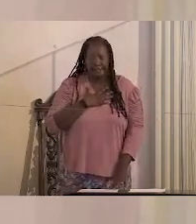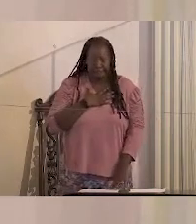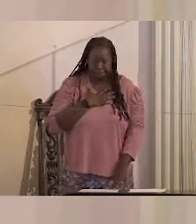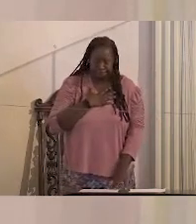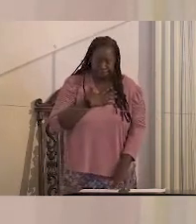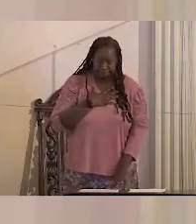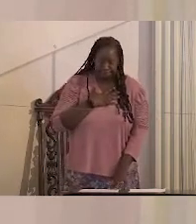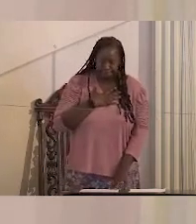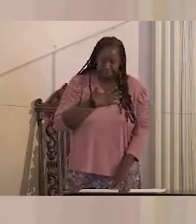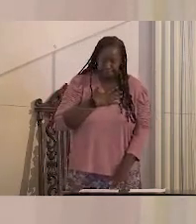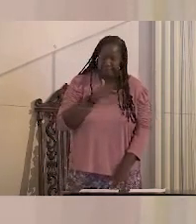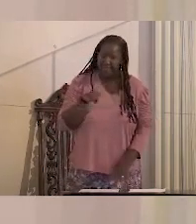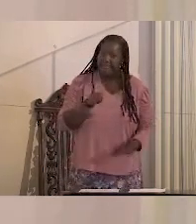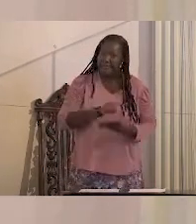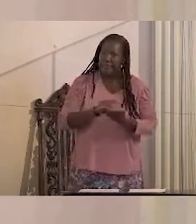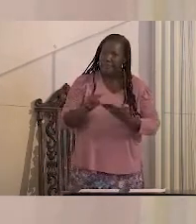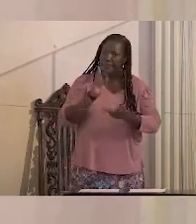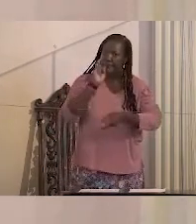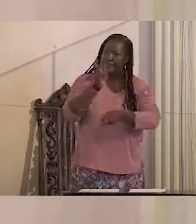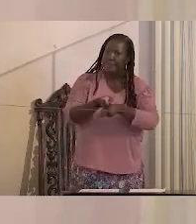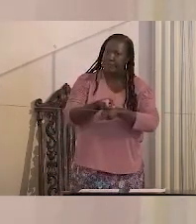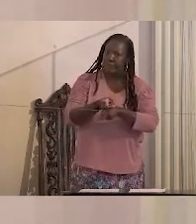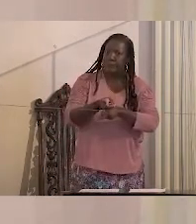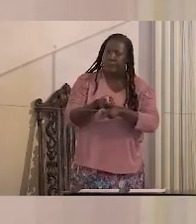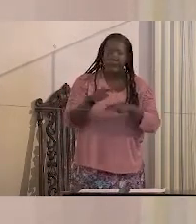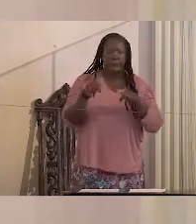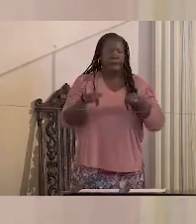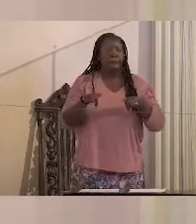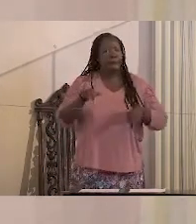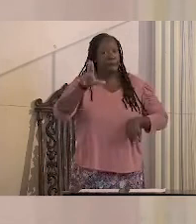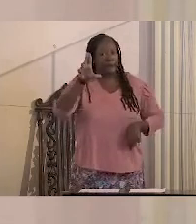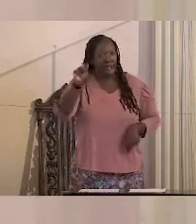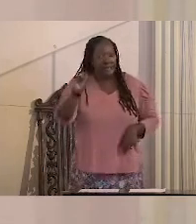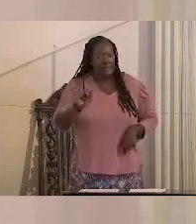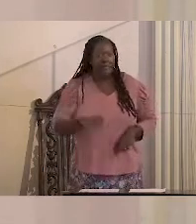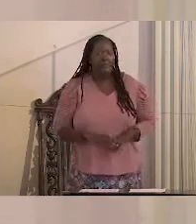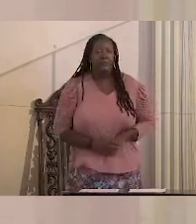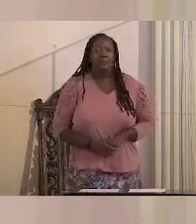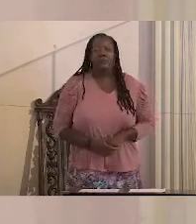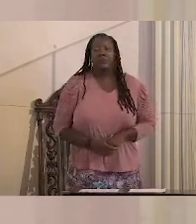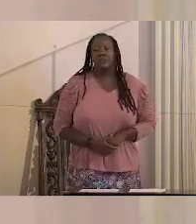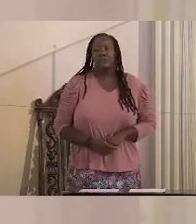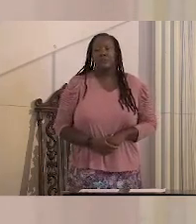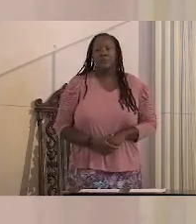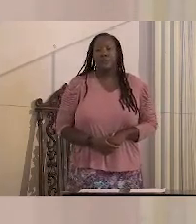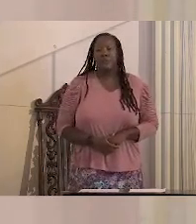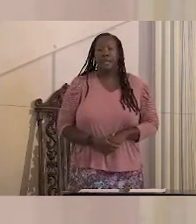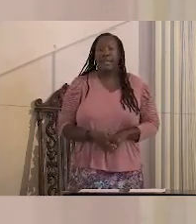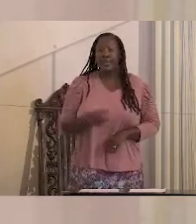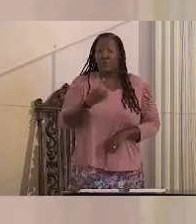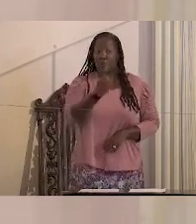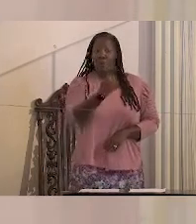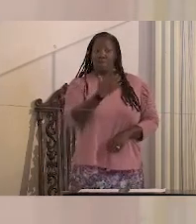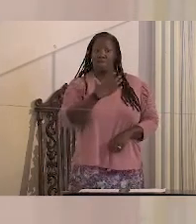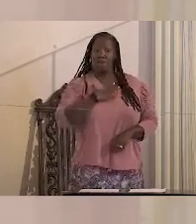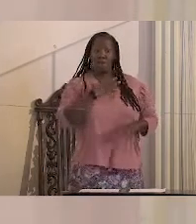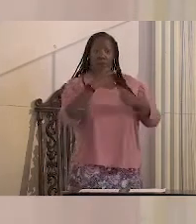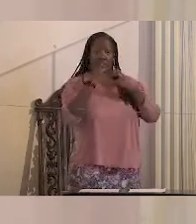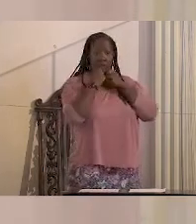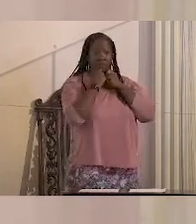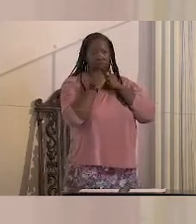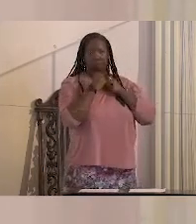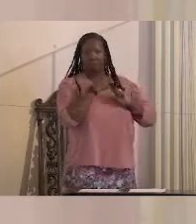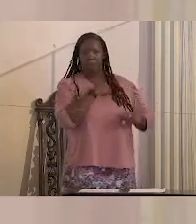this has been a difficult week in the life of this nation and in one of our own members' lives, and I want to acknowledge